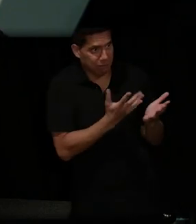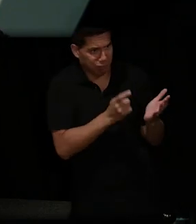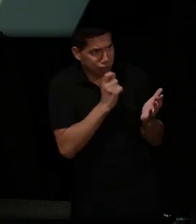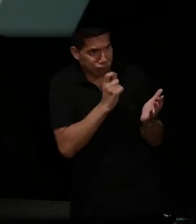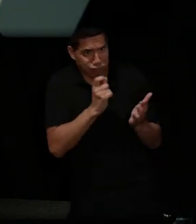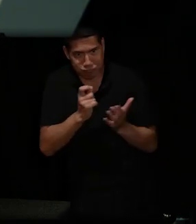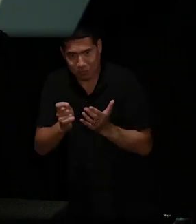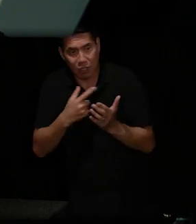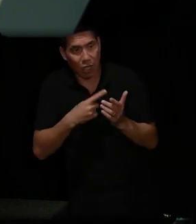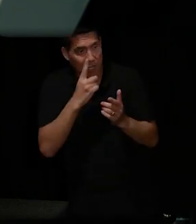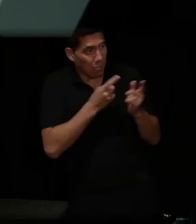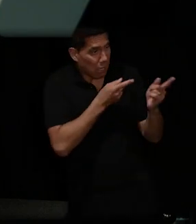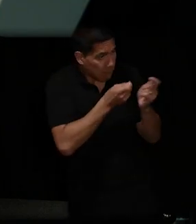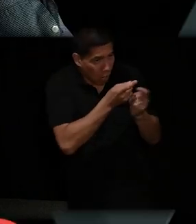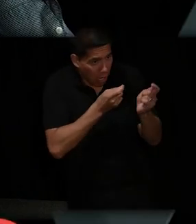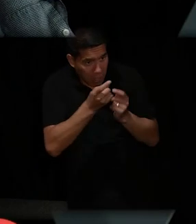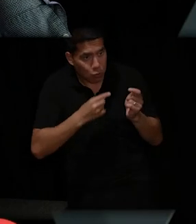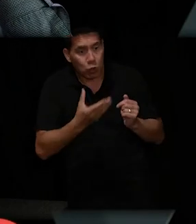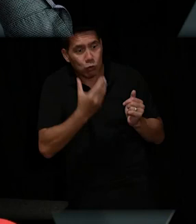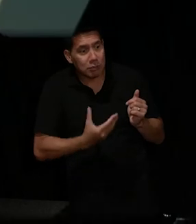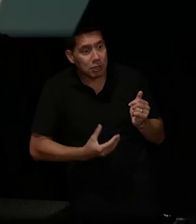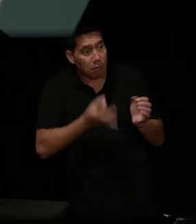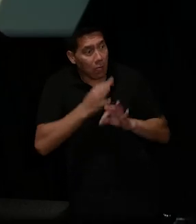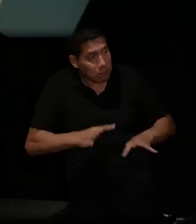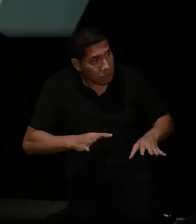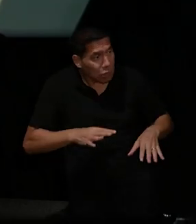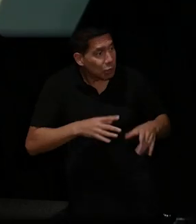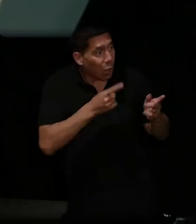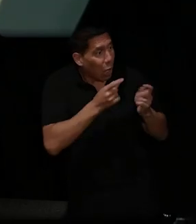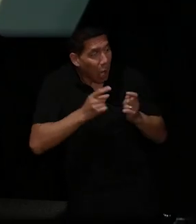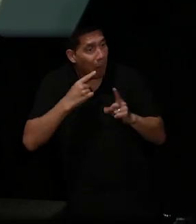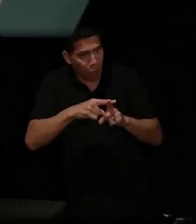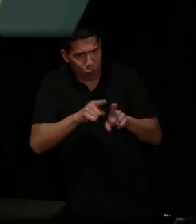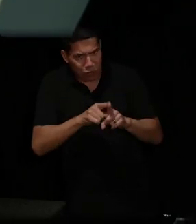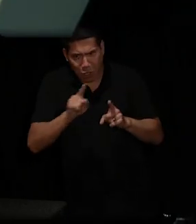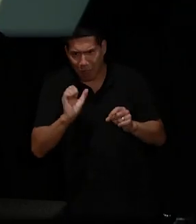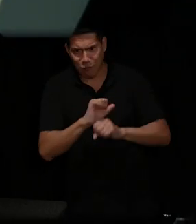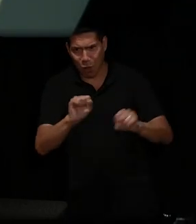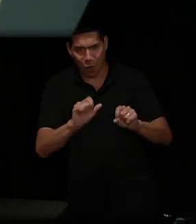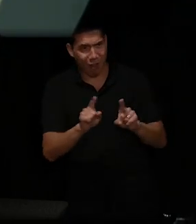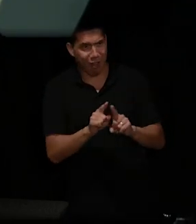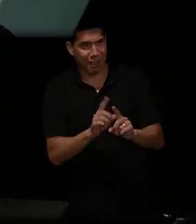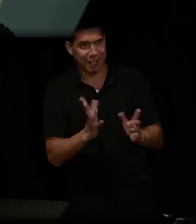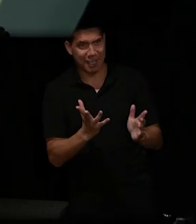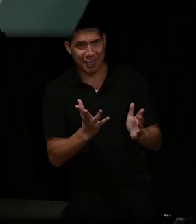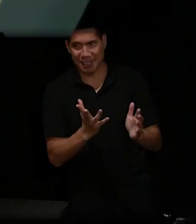invitation to the Christmas party. Right. But then you'd all get your own back dying